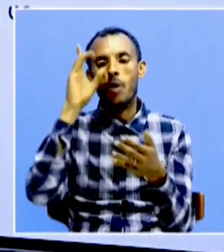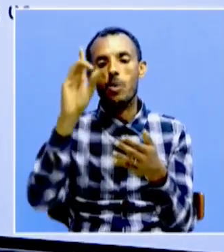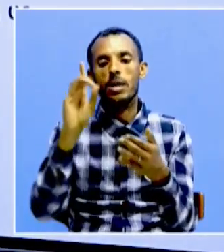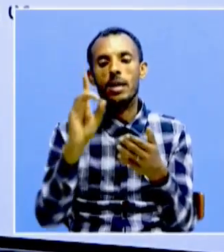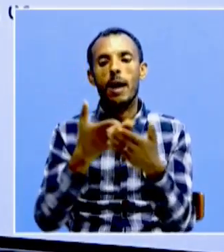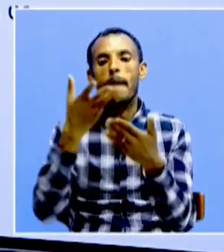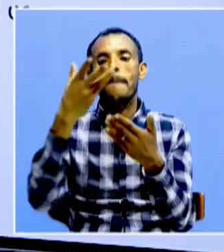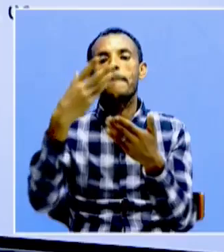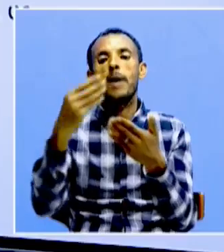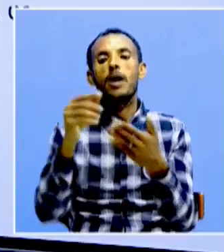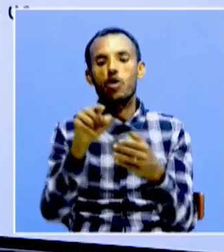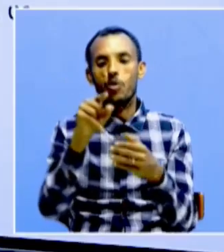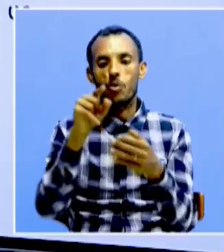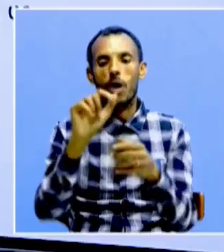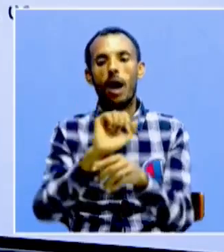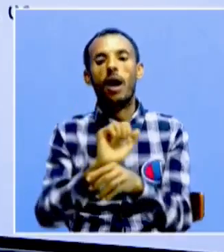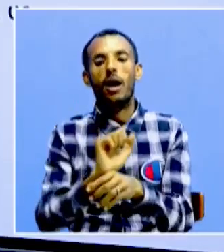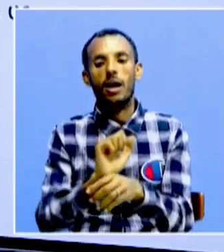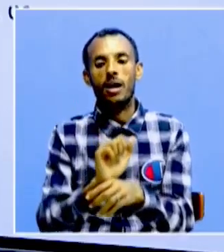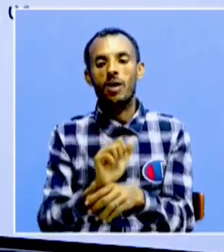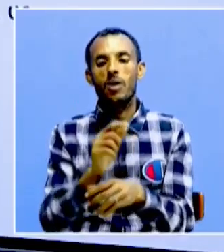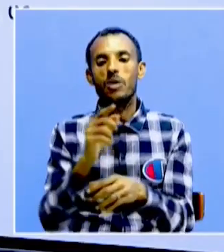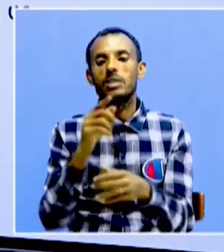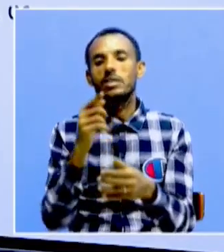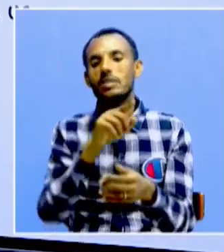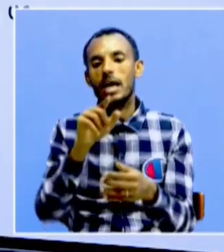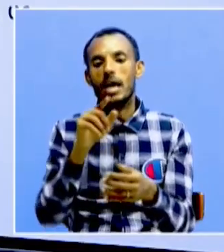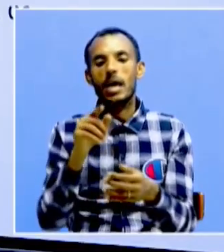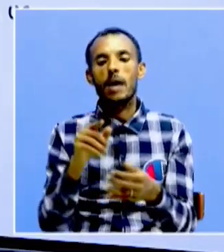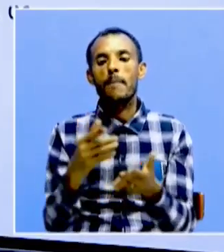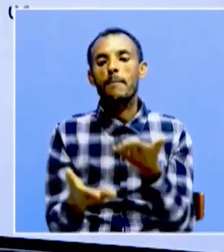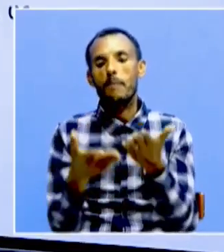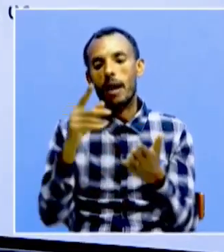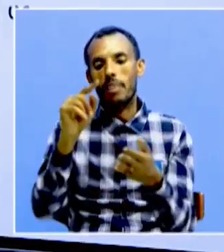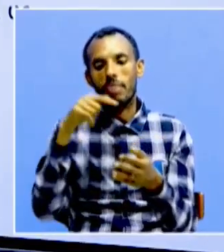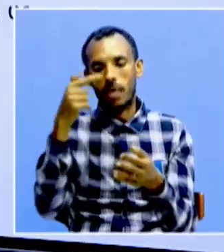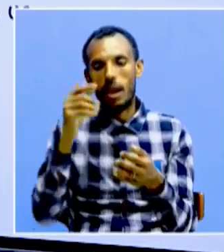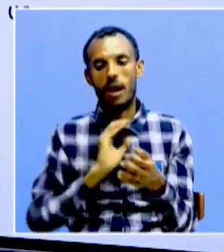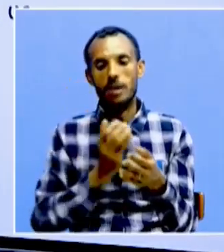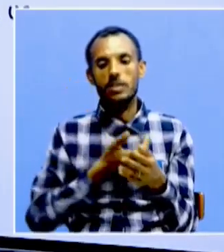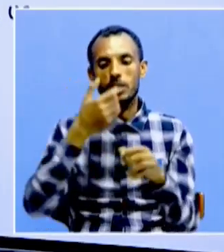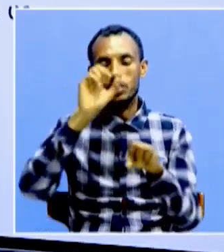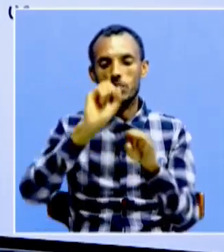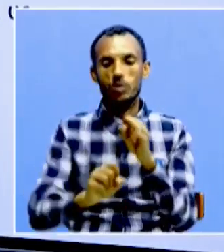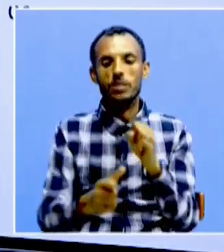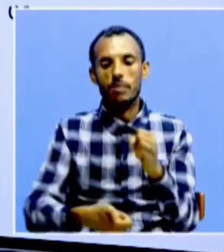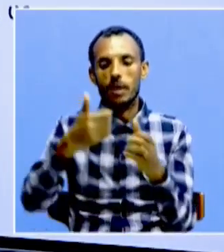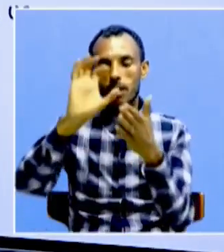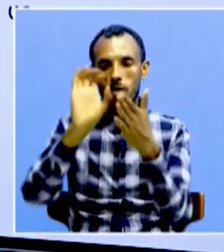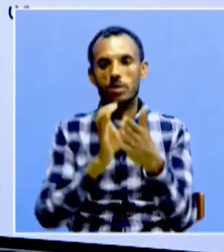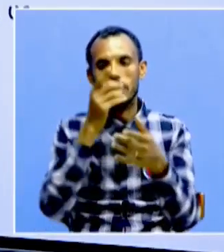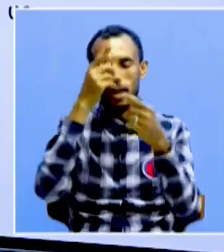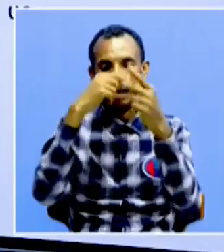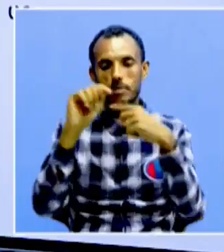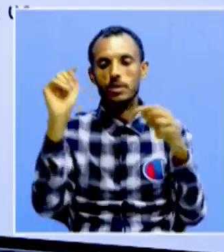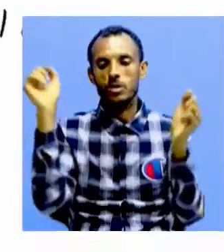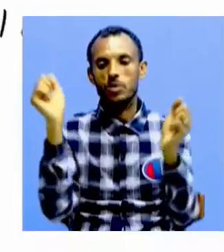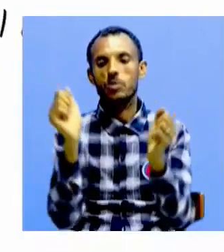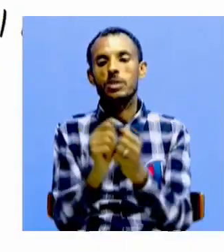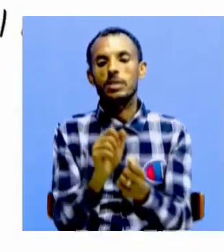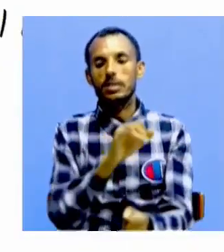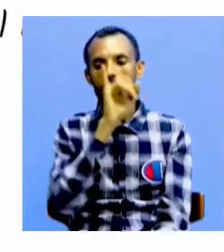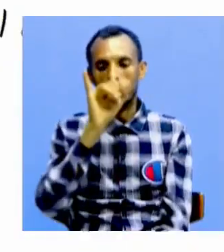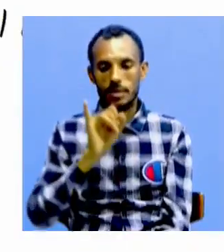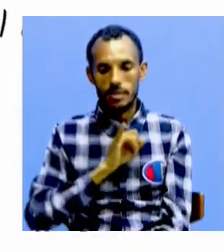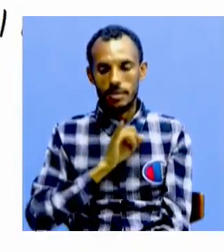buy you a car, or they might tell us. So, the main clause comes with